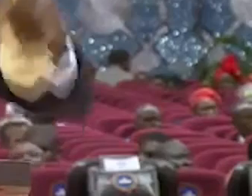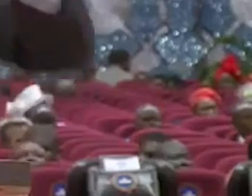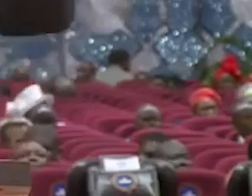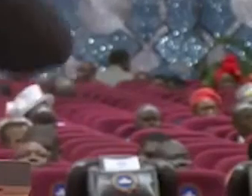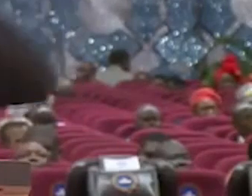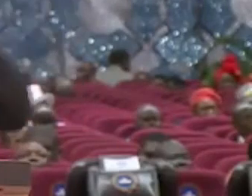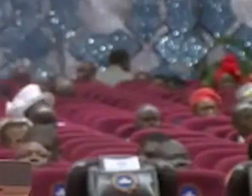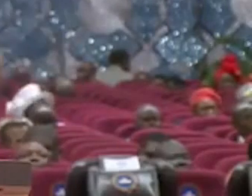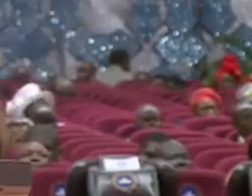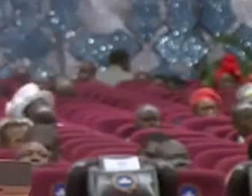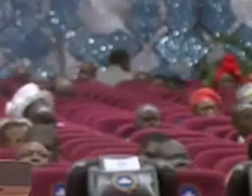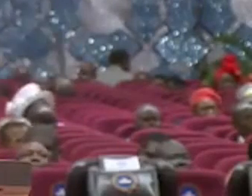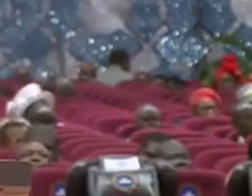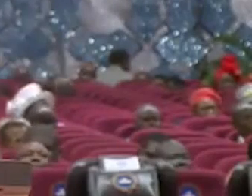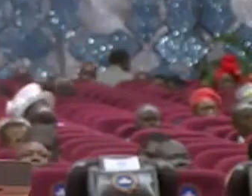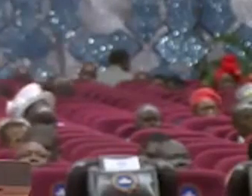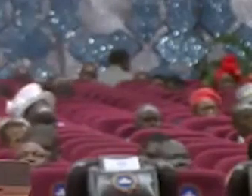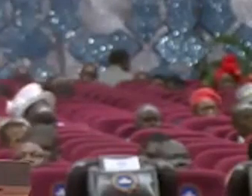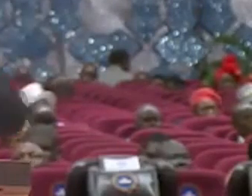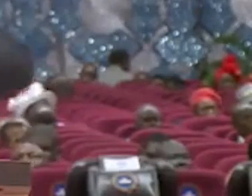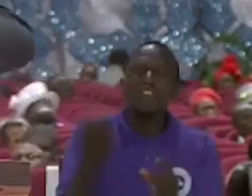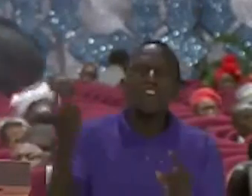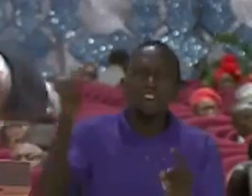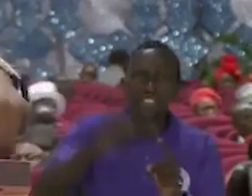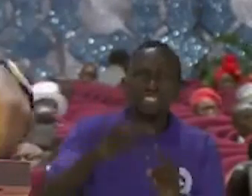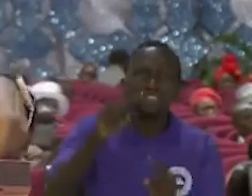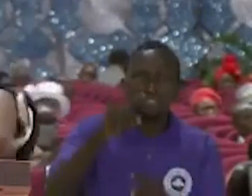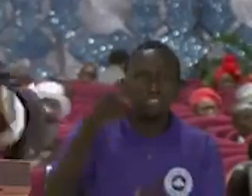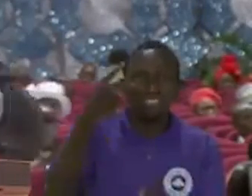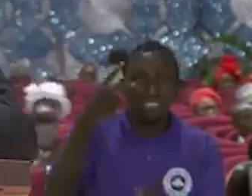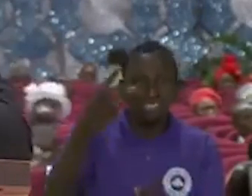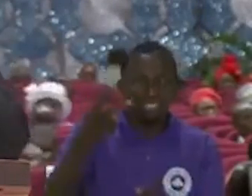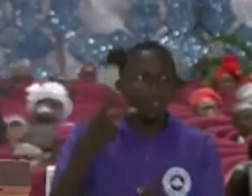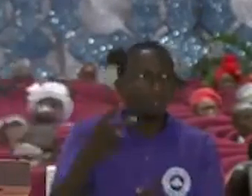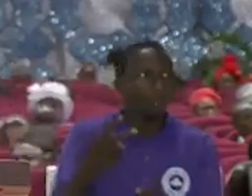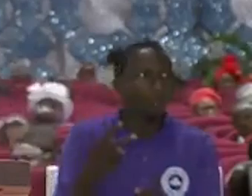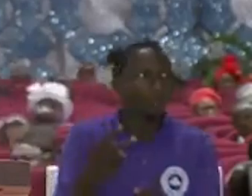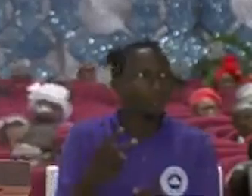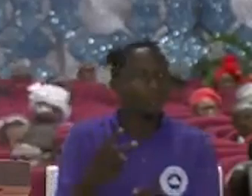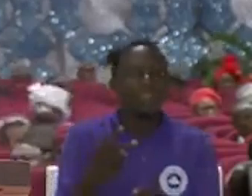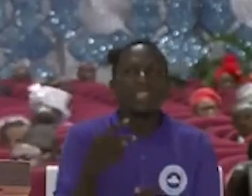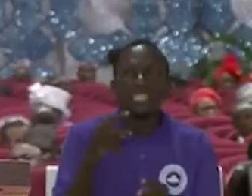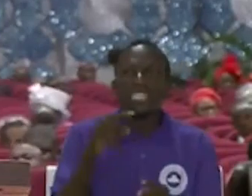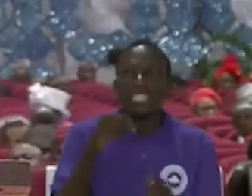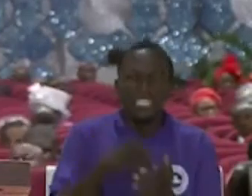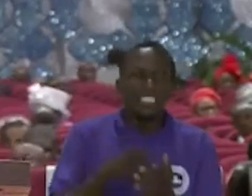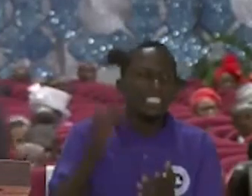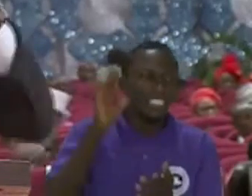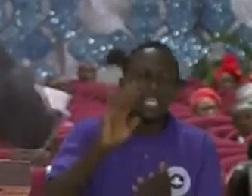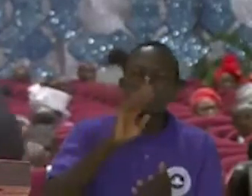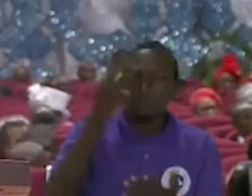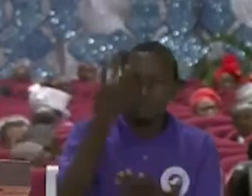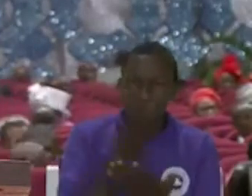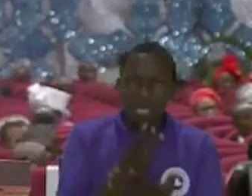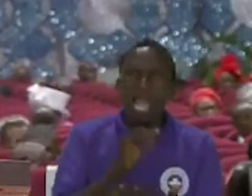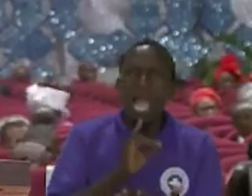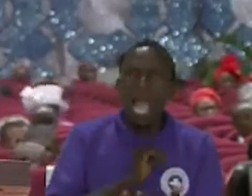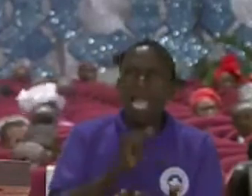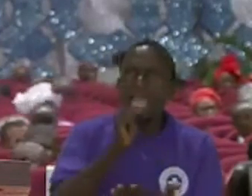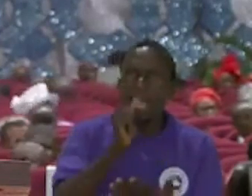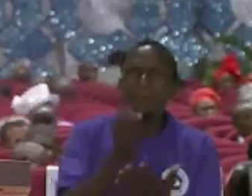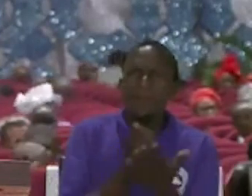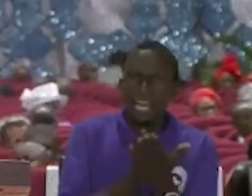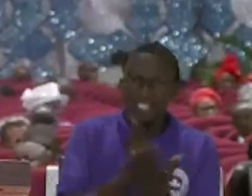Keep saying it until you see it. Keep saying it. The righteous, it shall be well. I am righteous. It shall be well